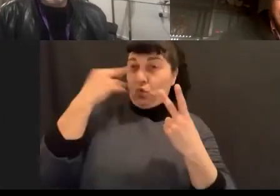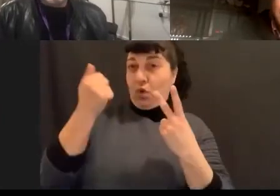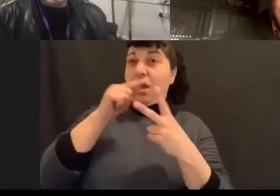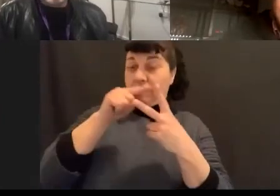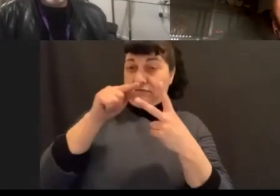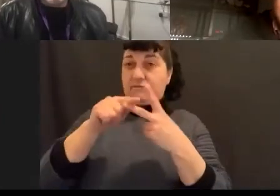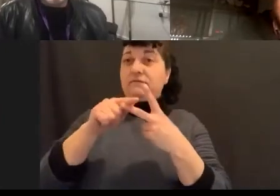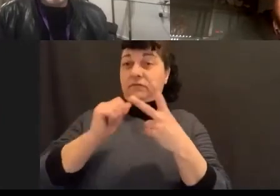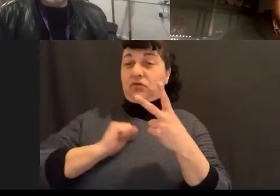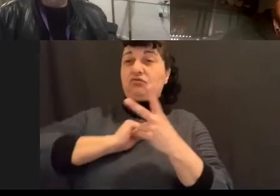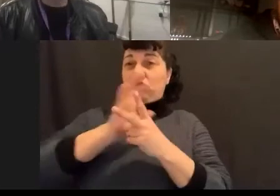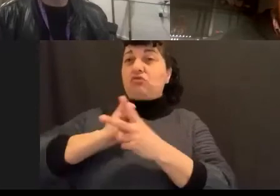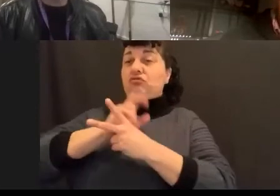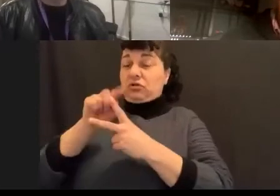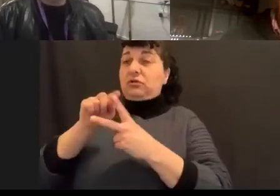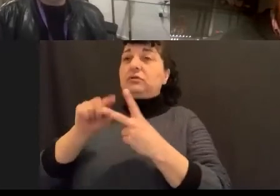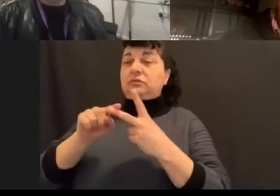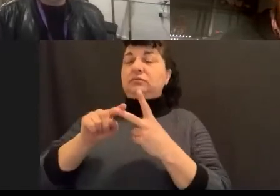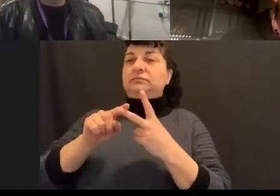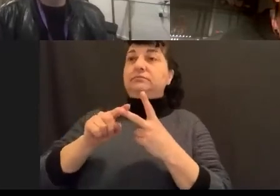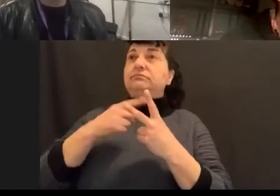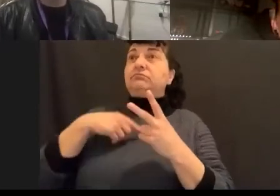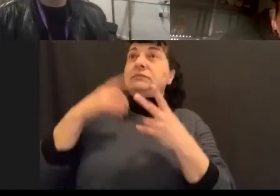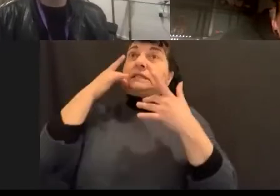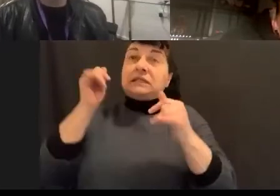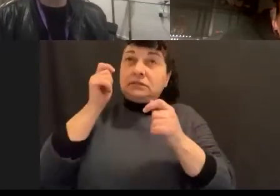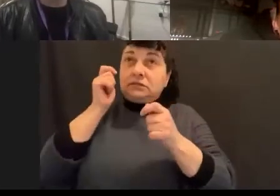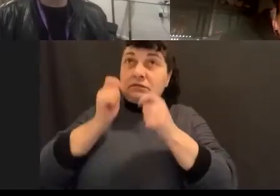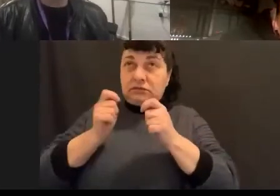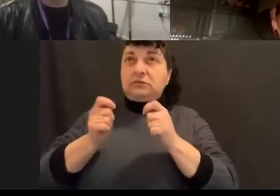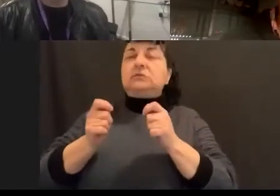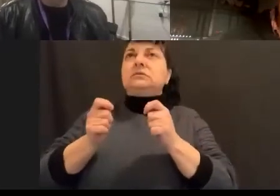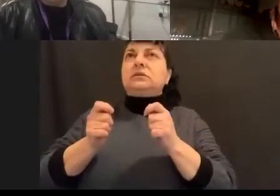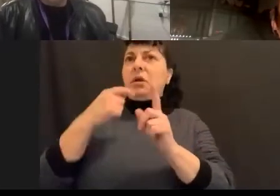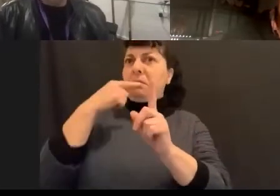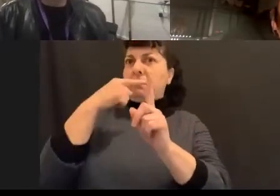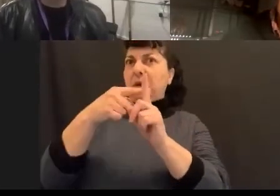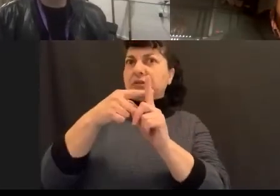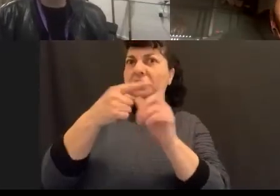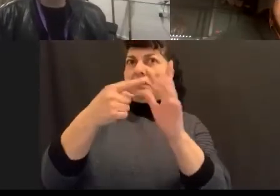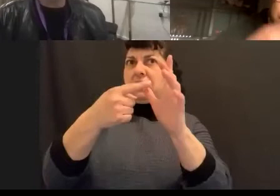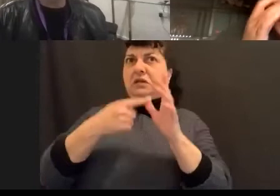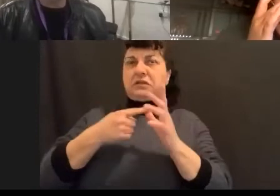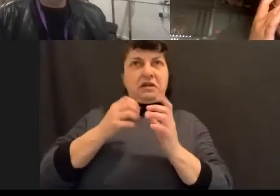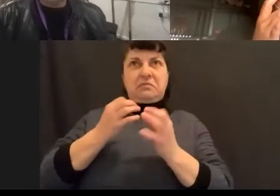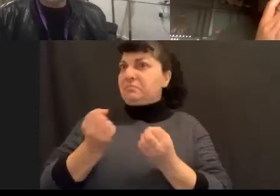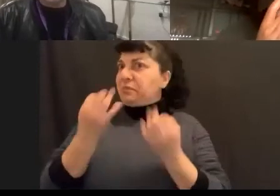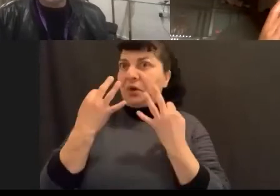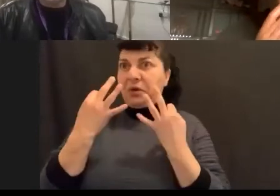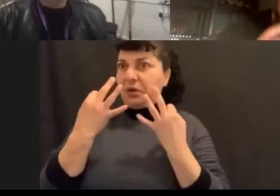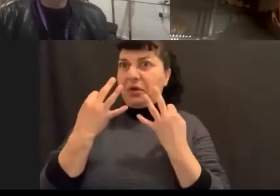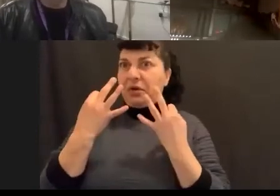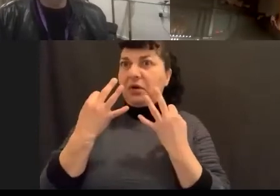that, so we started testing and we got no tests positive back. So that school switched from having